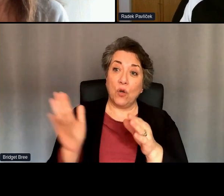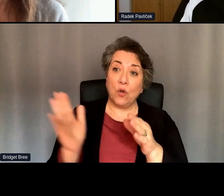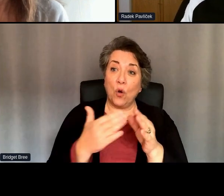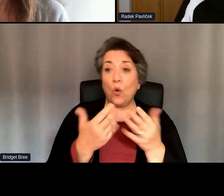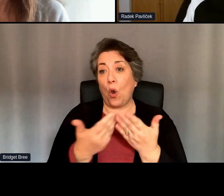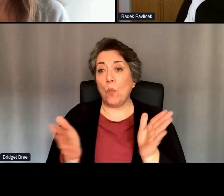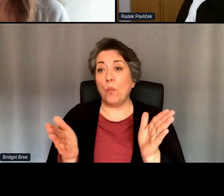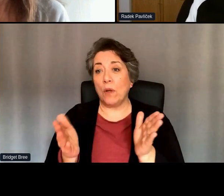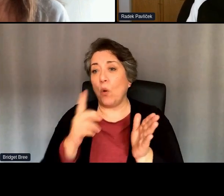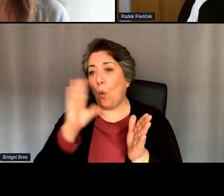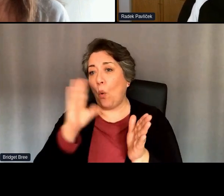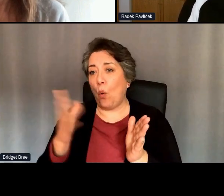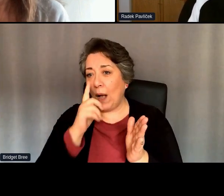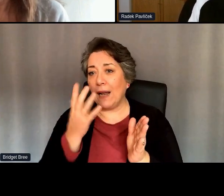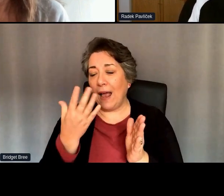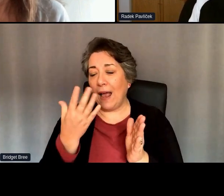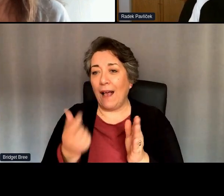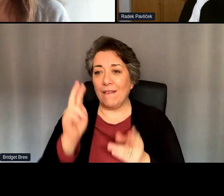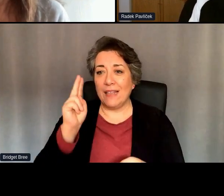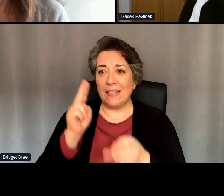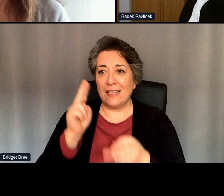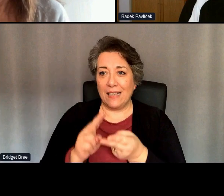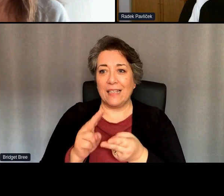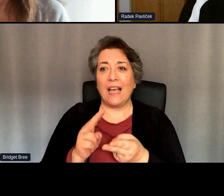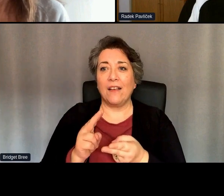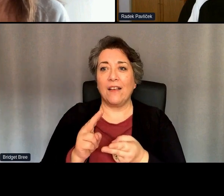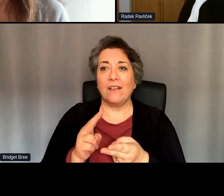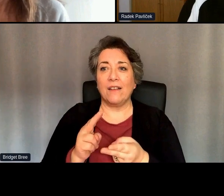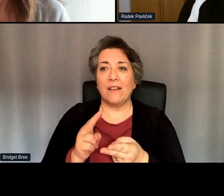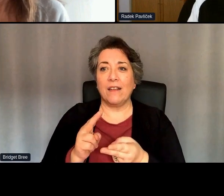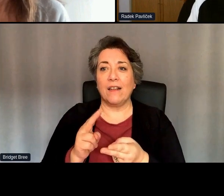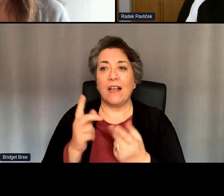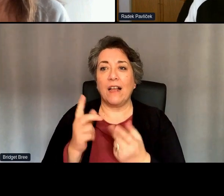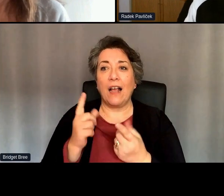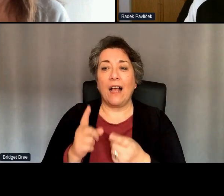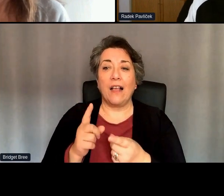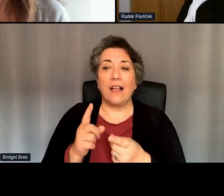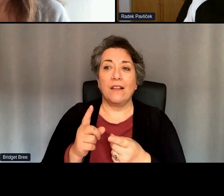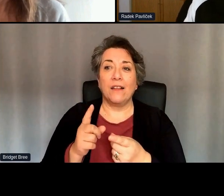get this discount for the certifications and for the live webinars too.